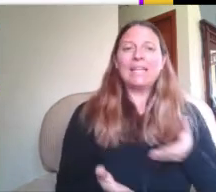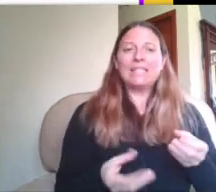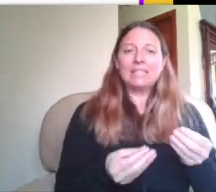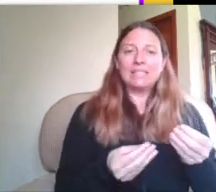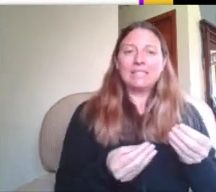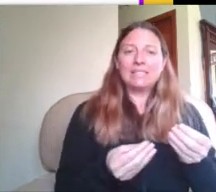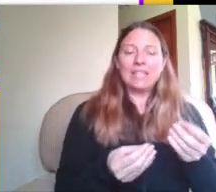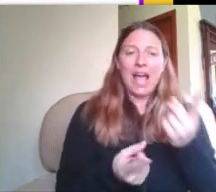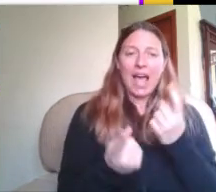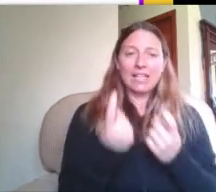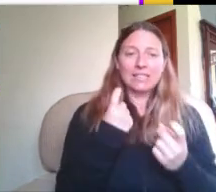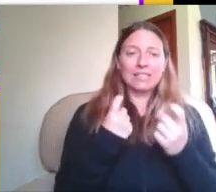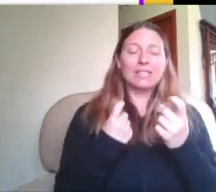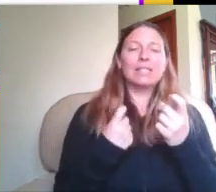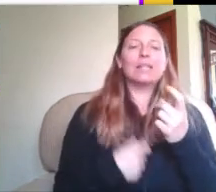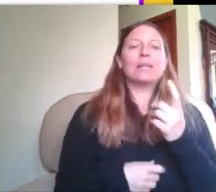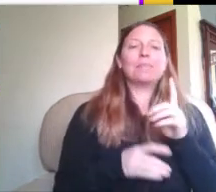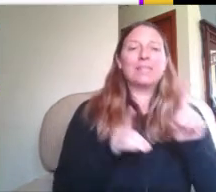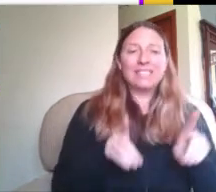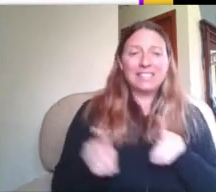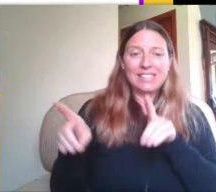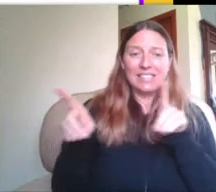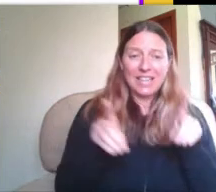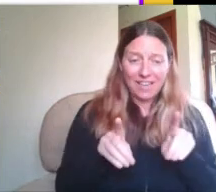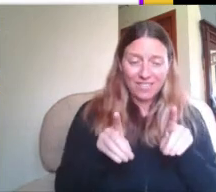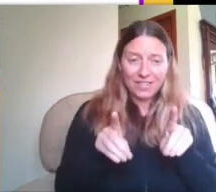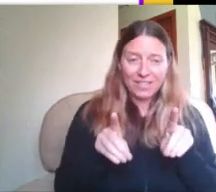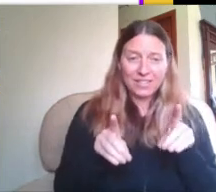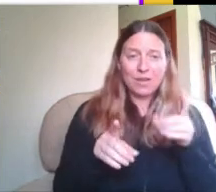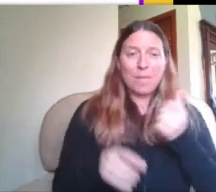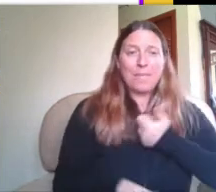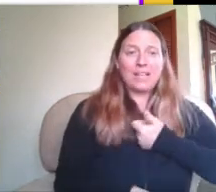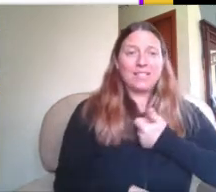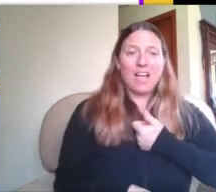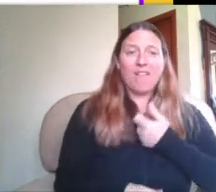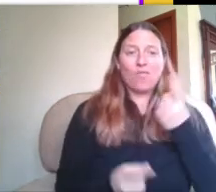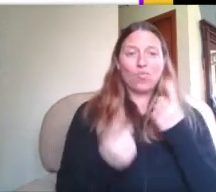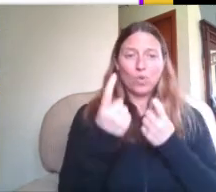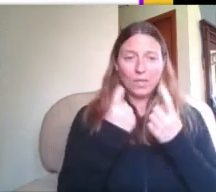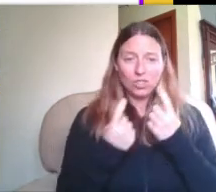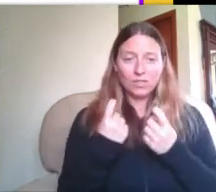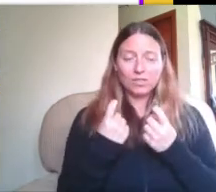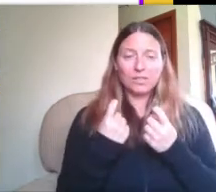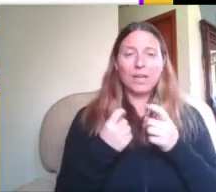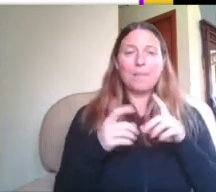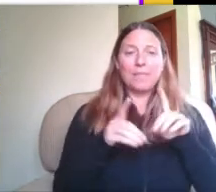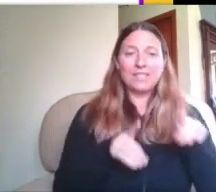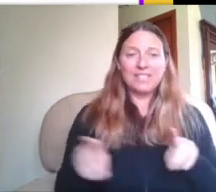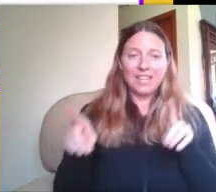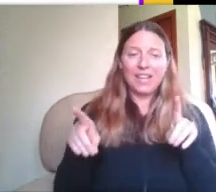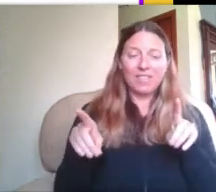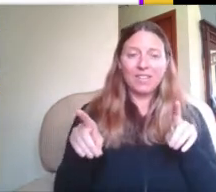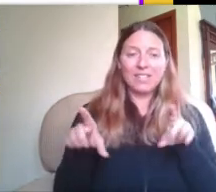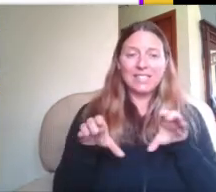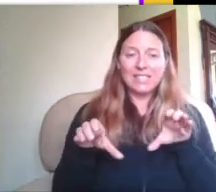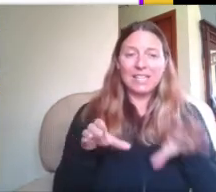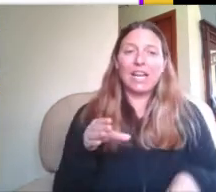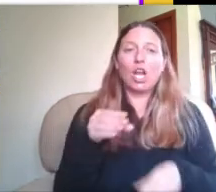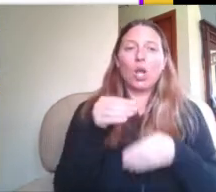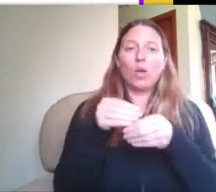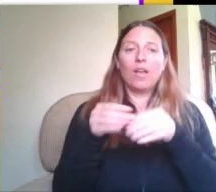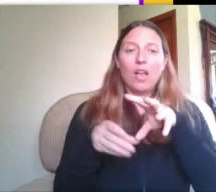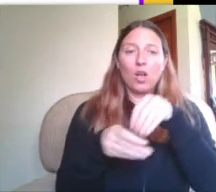questions. And Ms. Davis did put the answers in to this slide so that you can check your